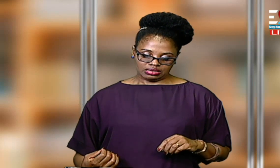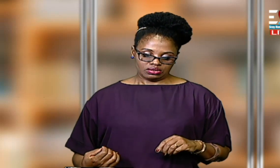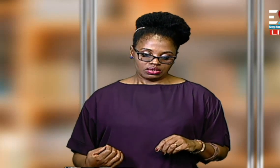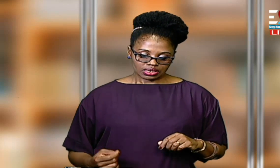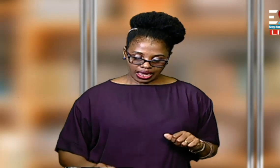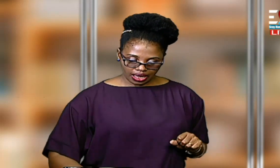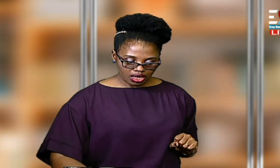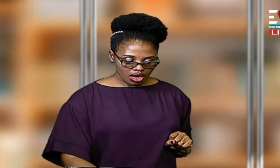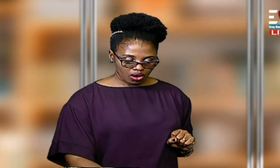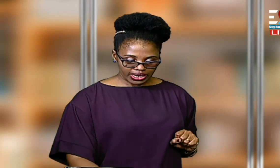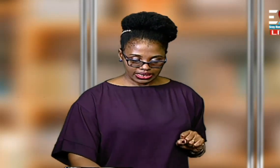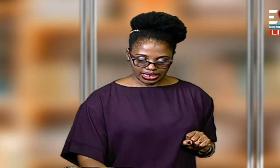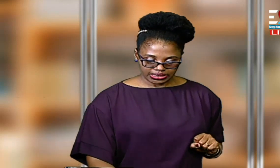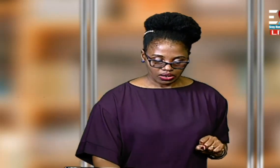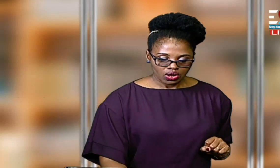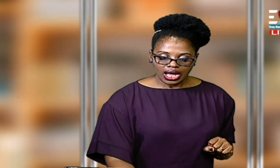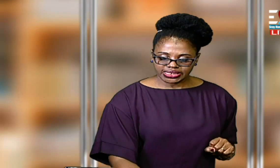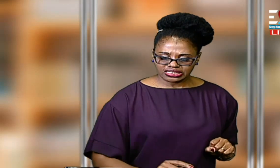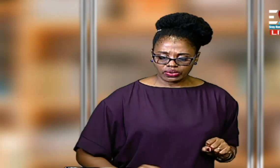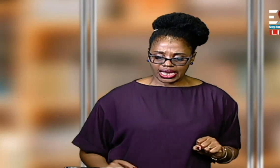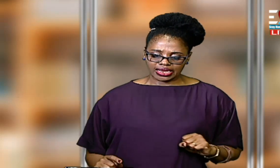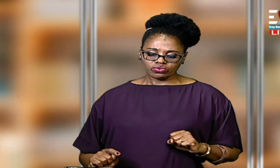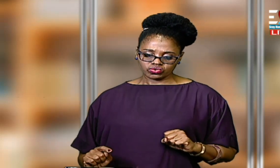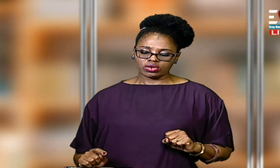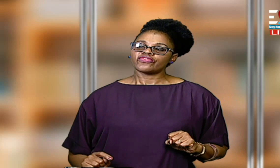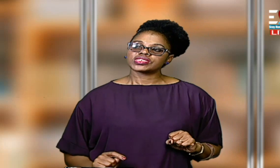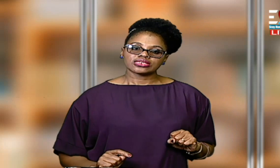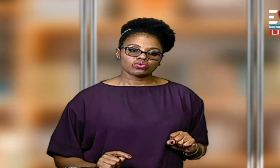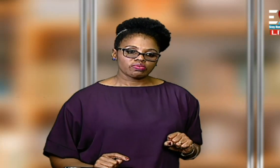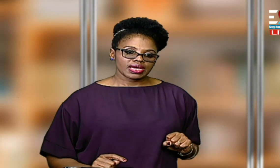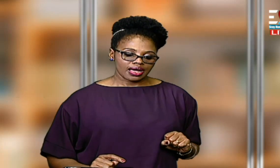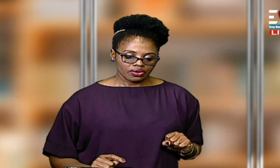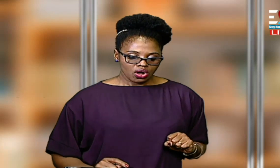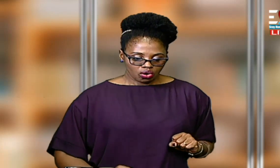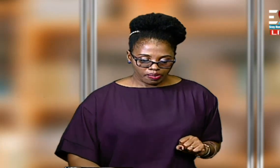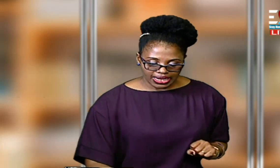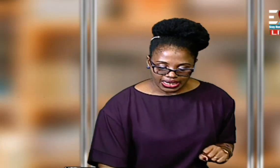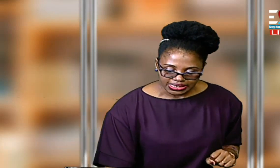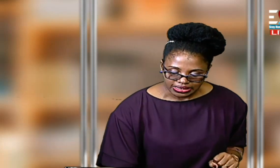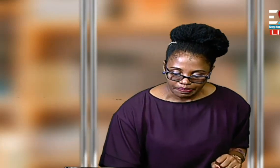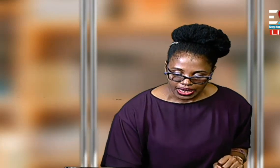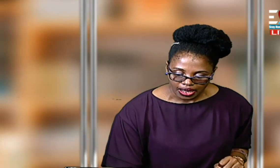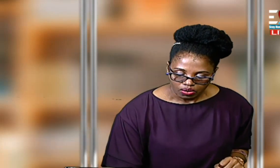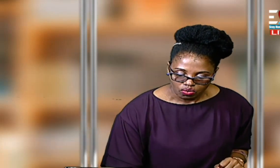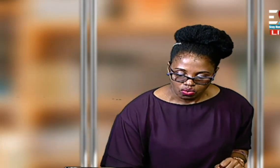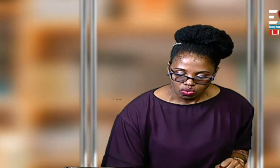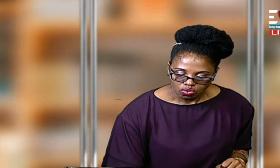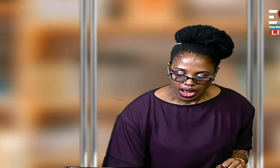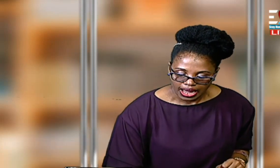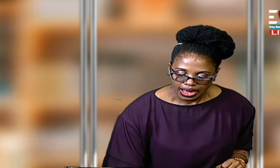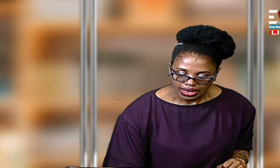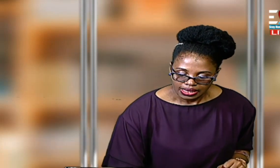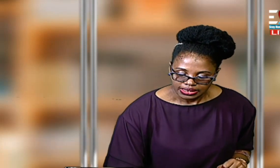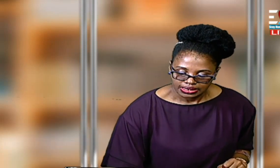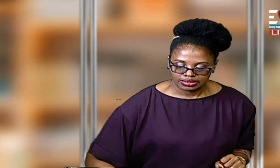nyase. Cha, awendi kanjalo. Asesibukeke lenguquko mfunzi lesikhulume ngayo. Ngoba lana site phela